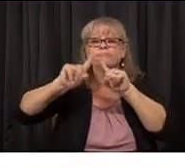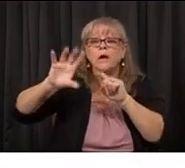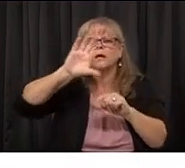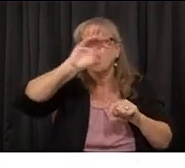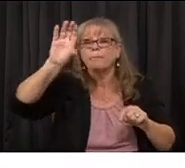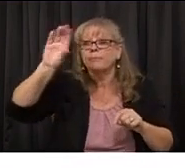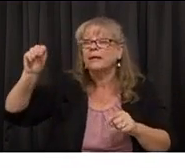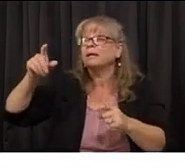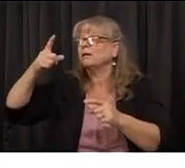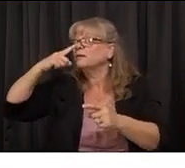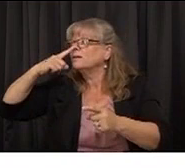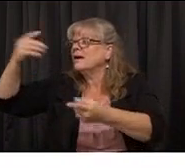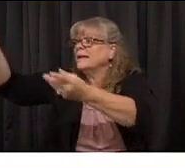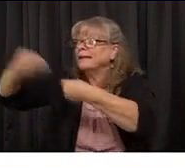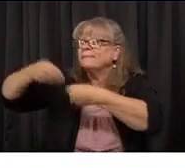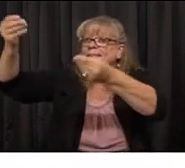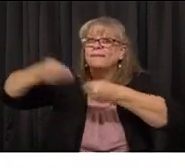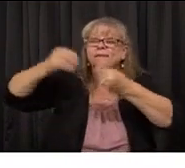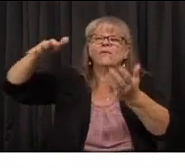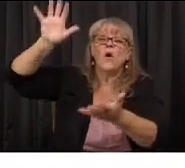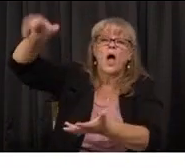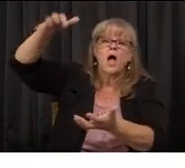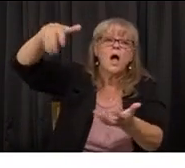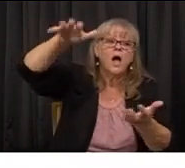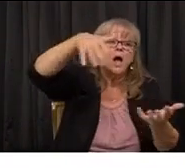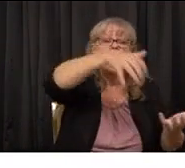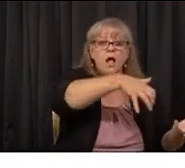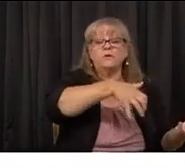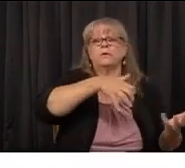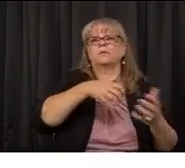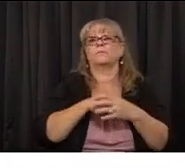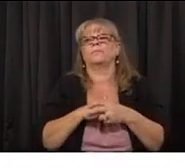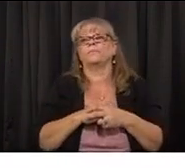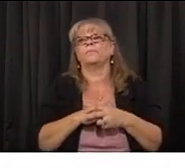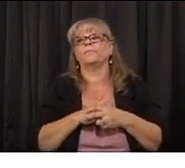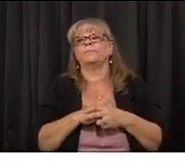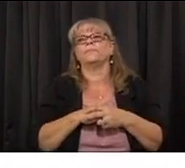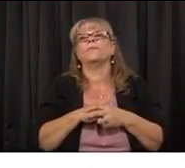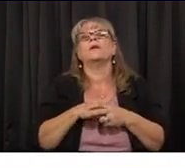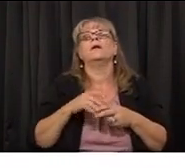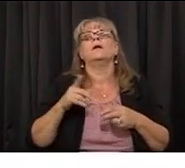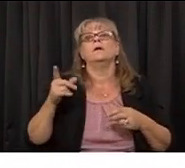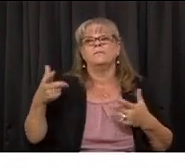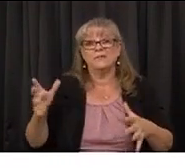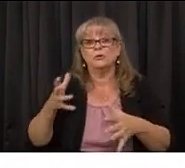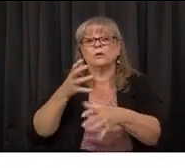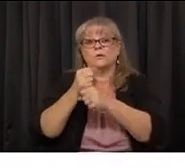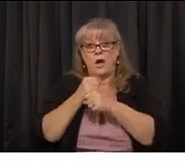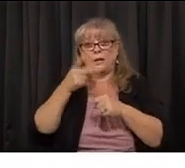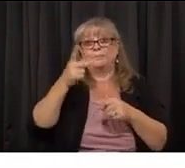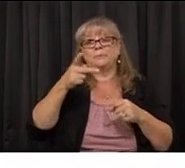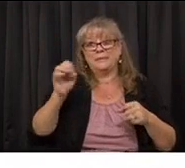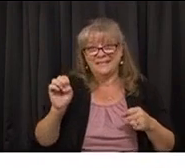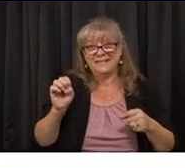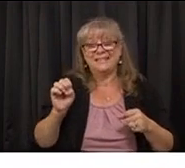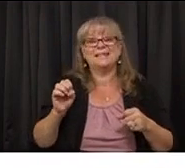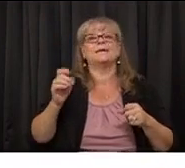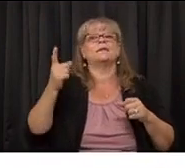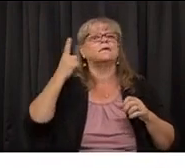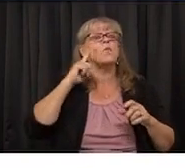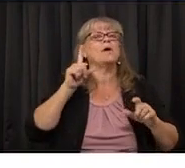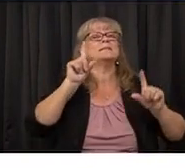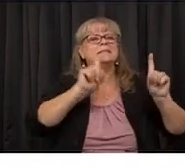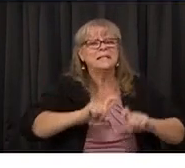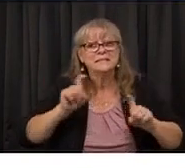KN95s. They run a random sampling up to CSU. They blow stuff at them. They measure them, and they're validated. And the ones that don't validate, we don't